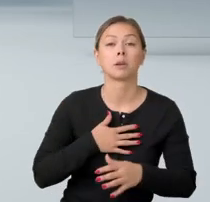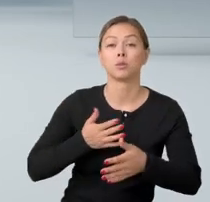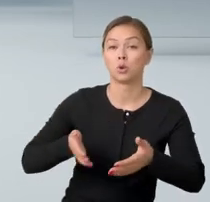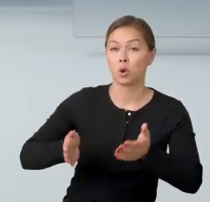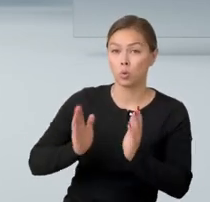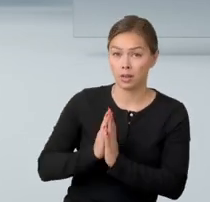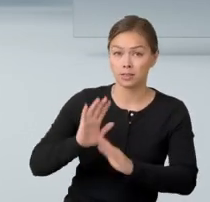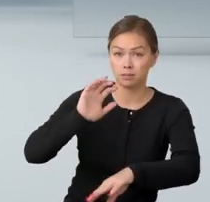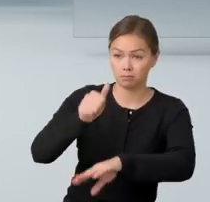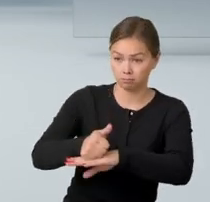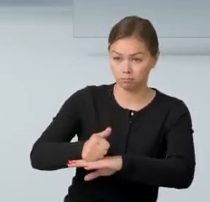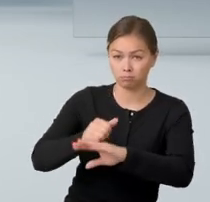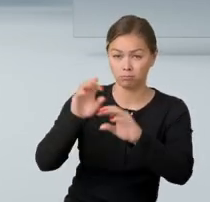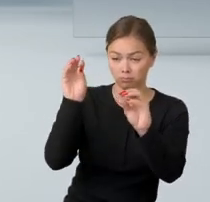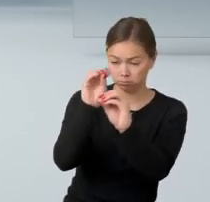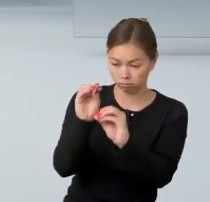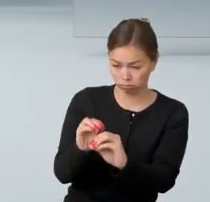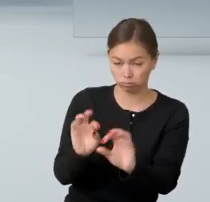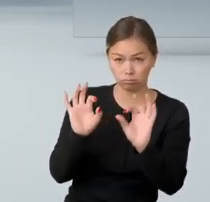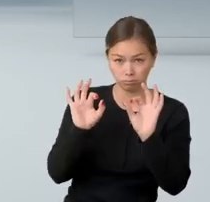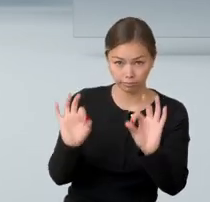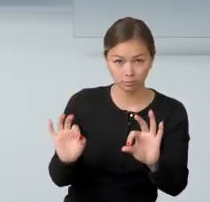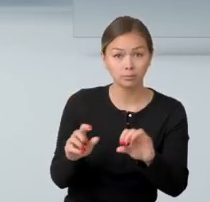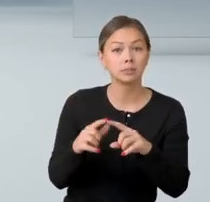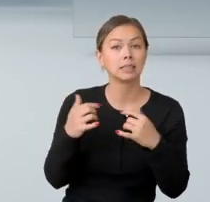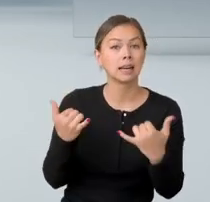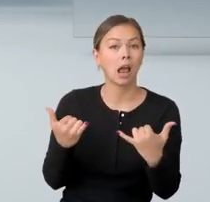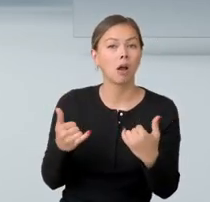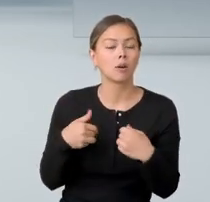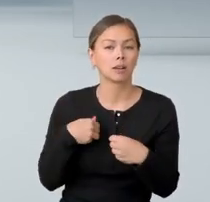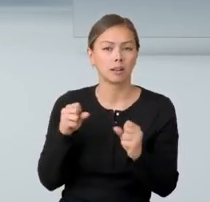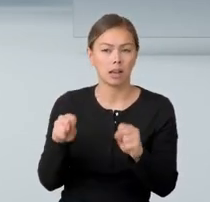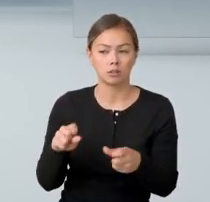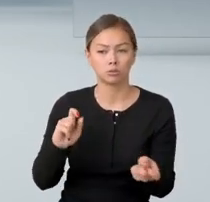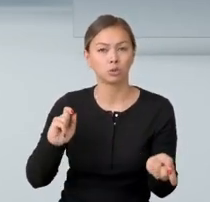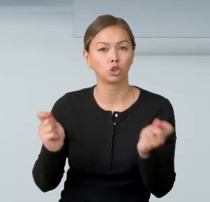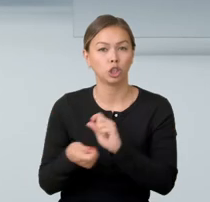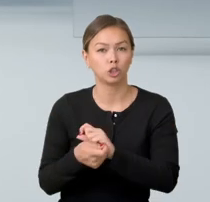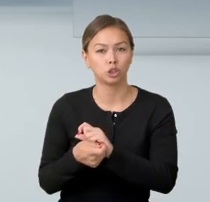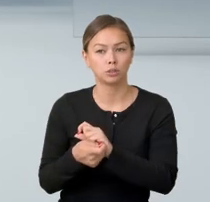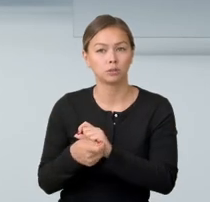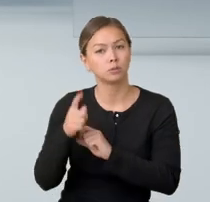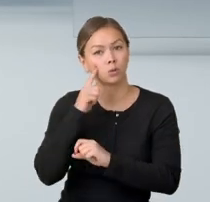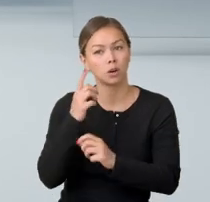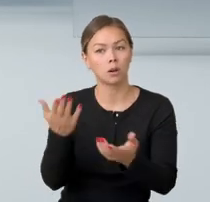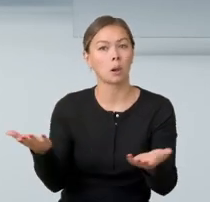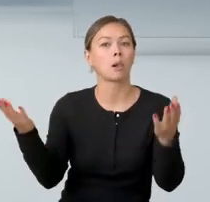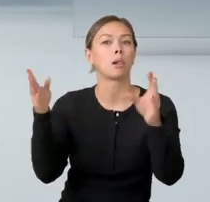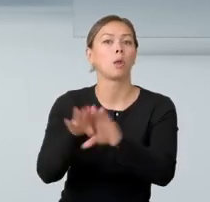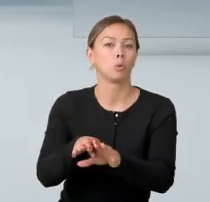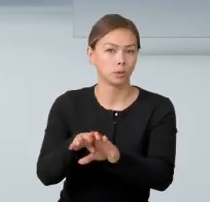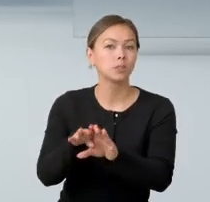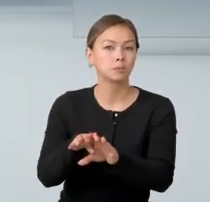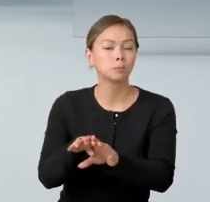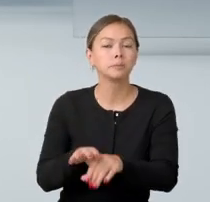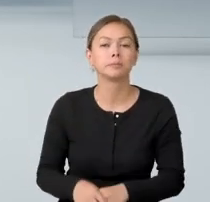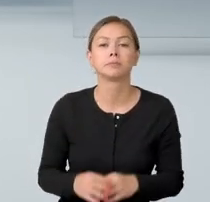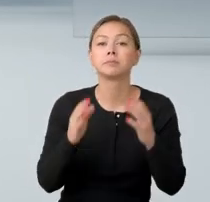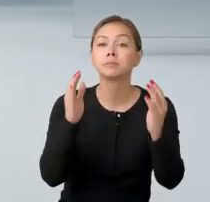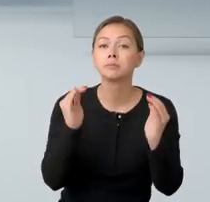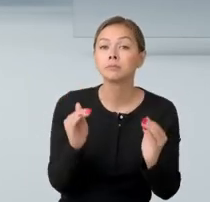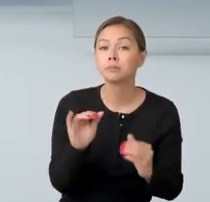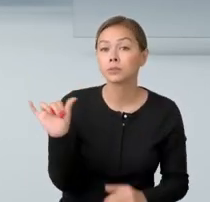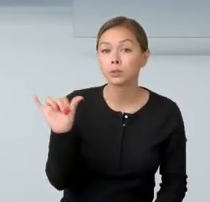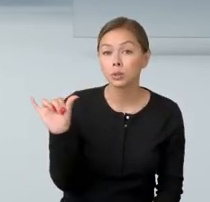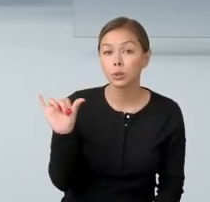okay that's perfect my request it's assemble now and I can change the status reason close